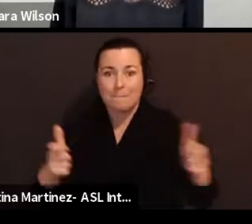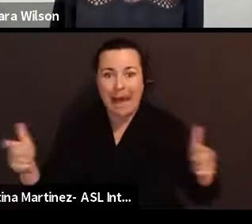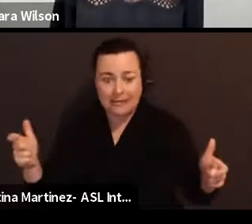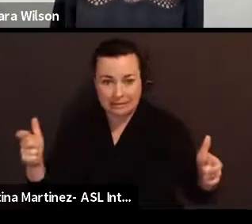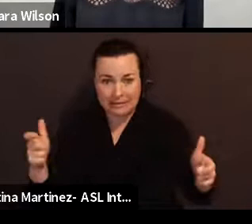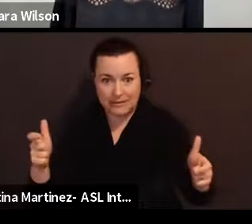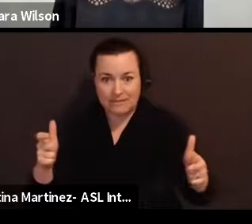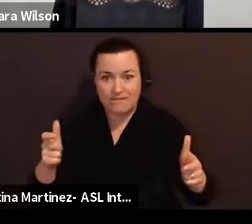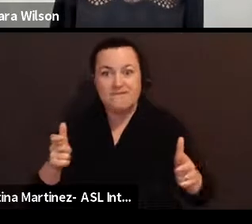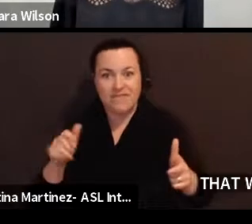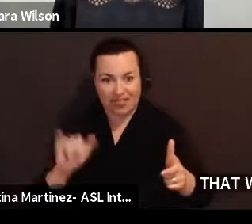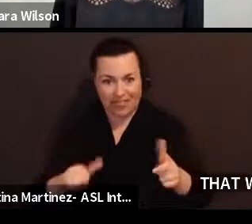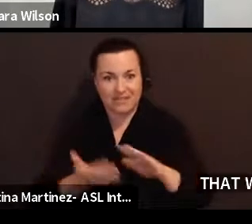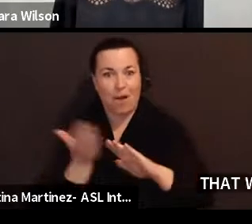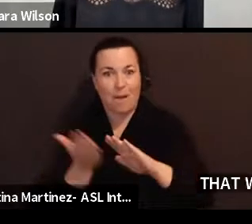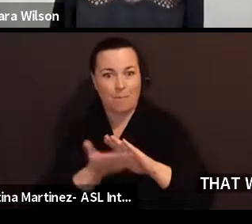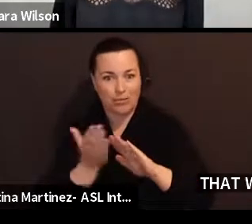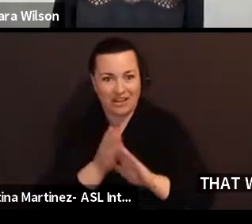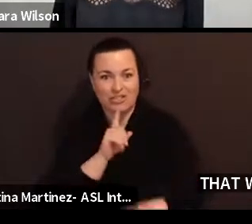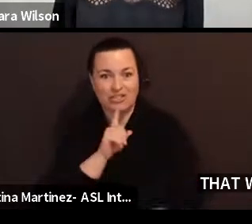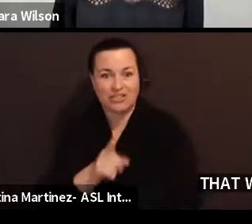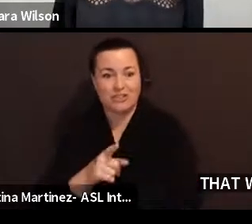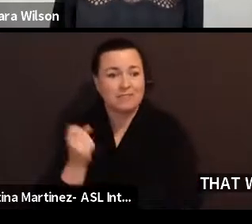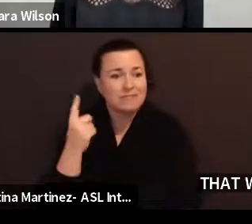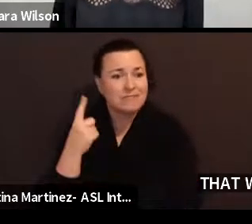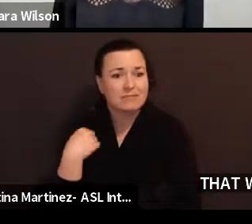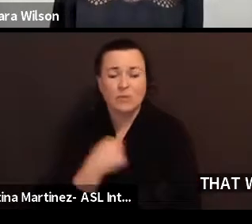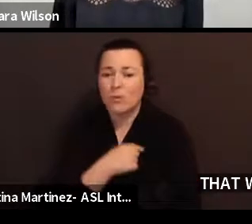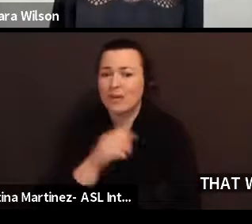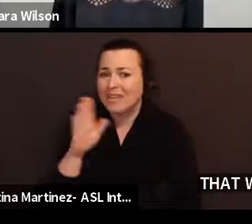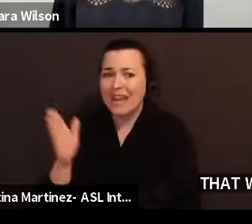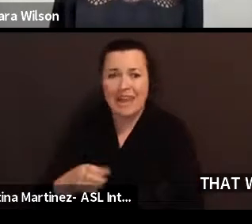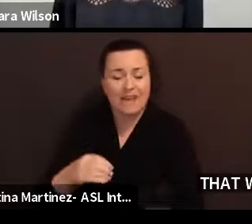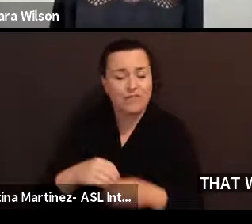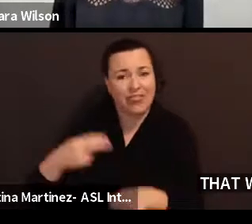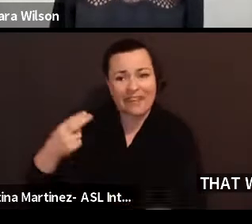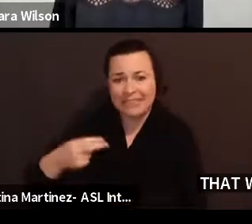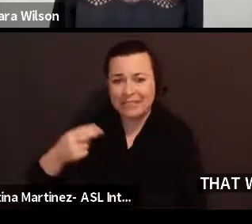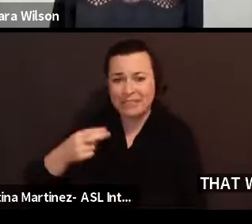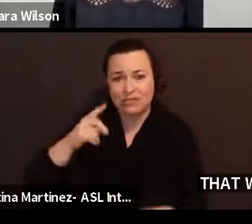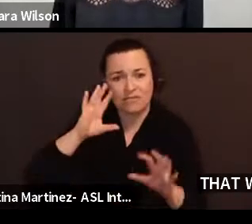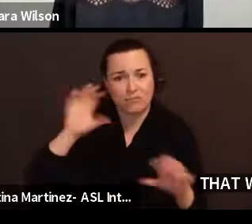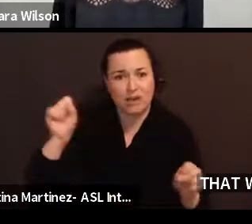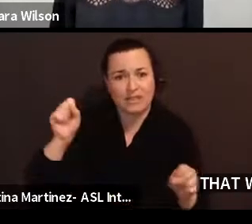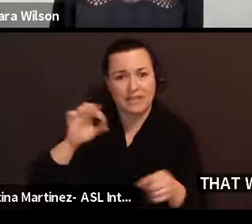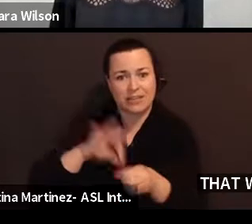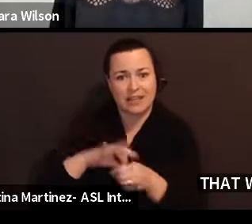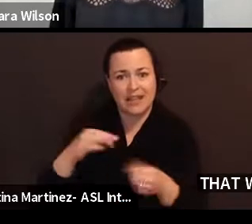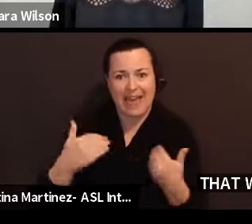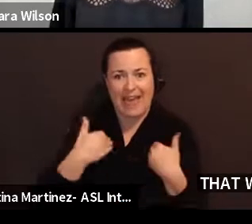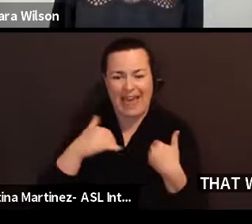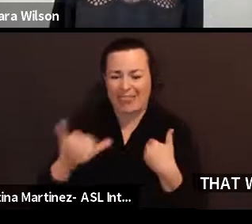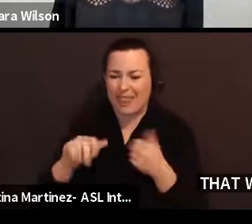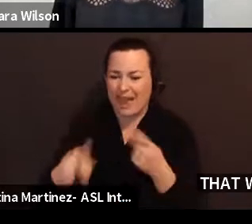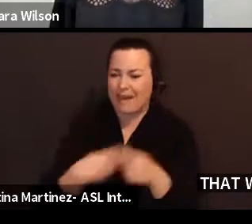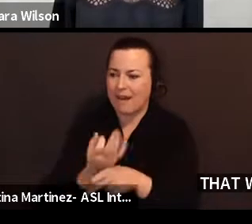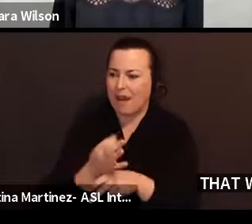is. So we have never in the history of presidential elections had the kind of on-the-ground